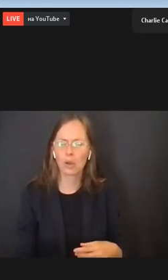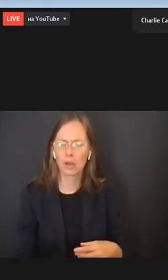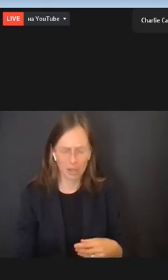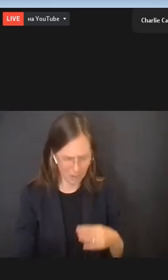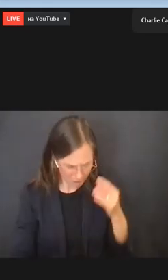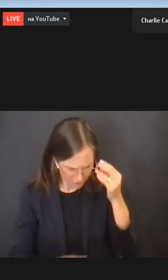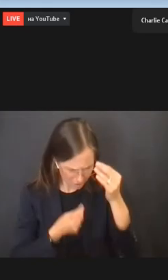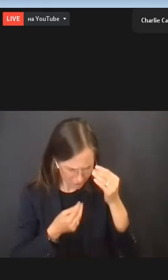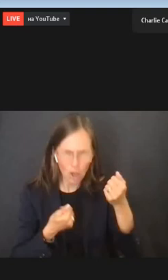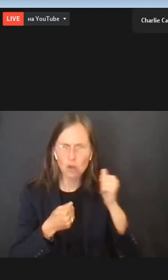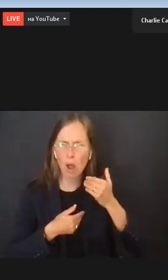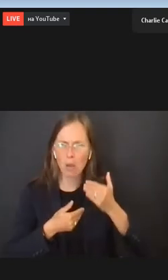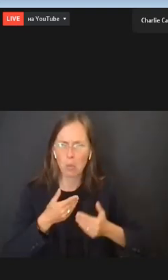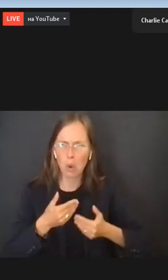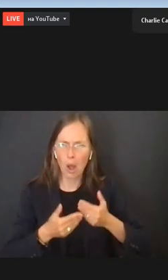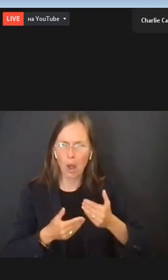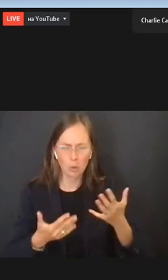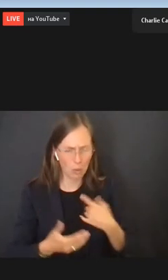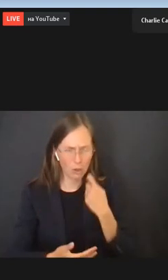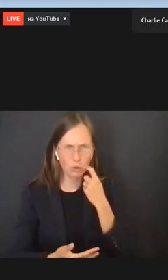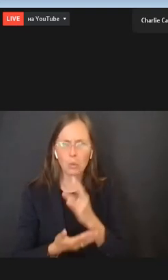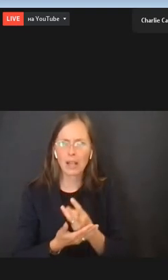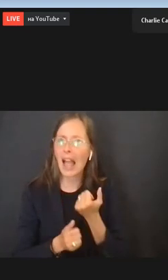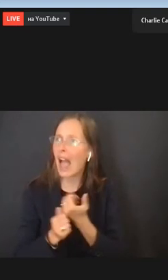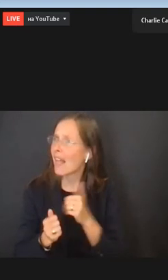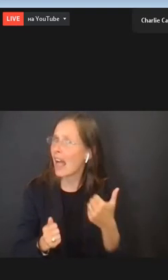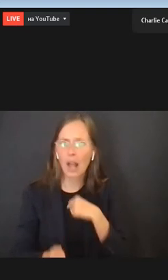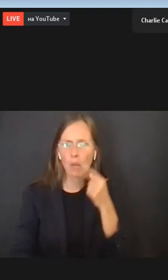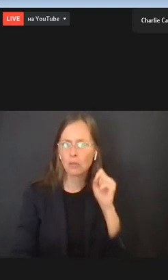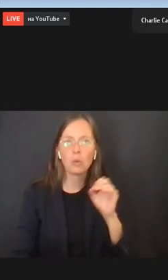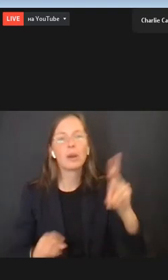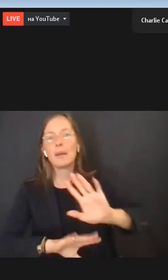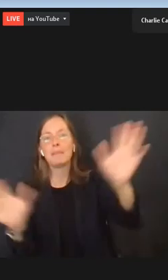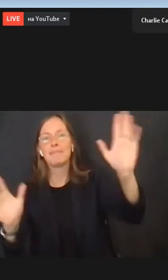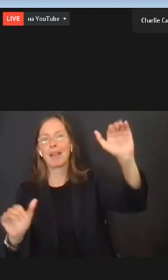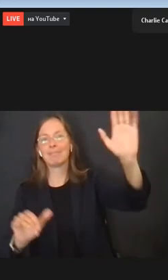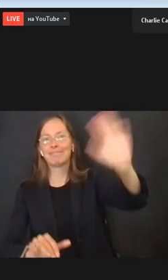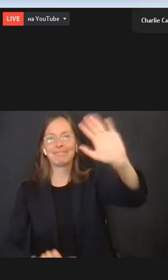witnessed. Is there anything else? I don't think so. Okay. Have a good one. Bye.